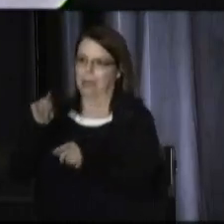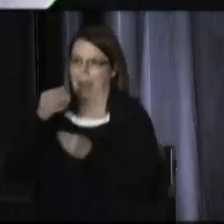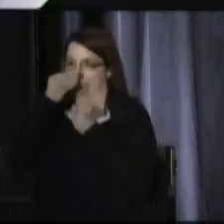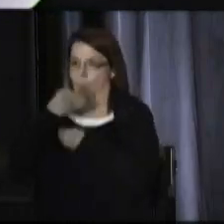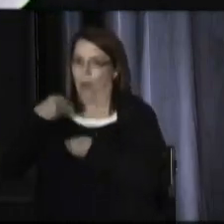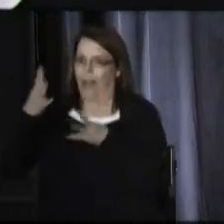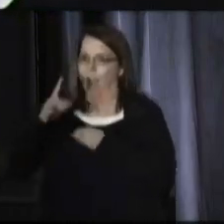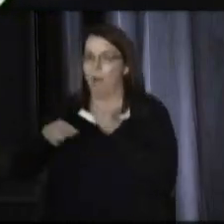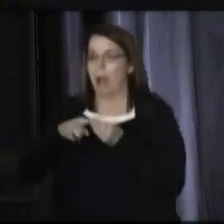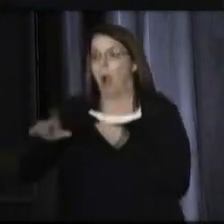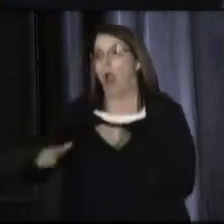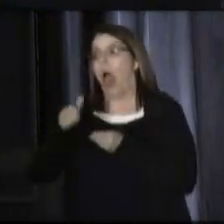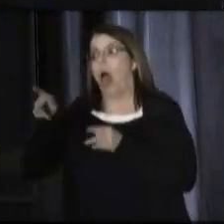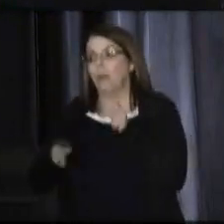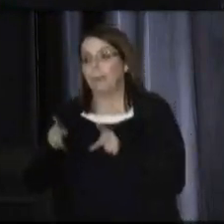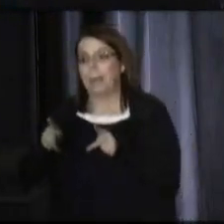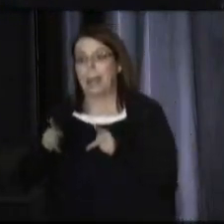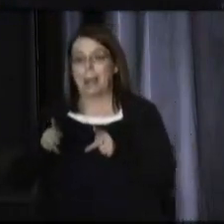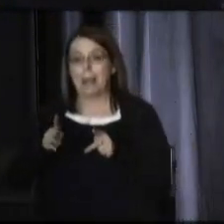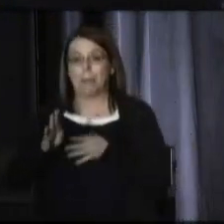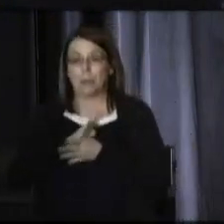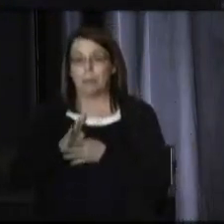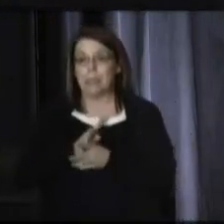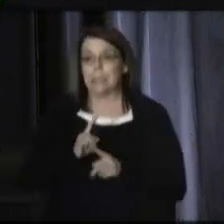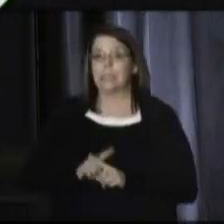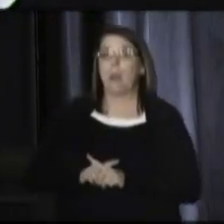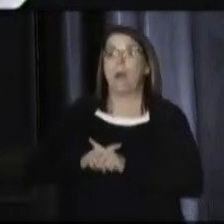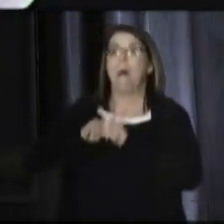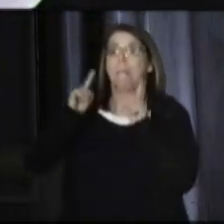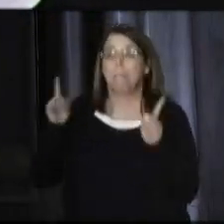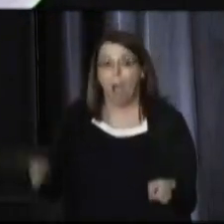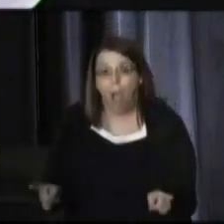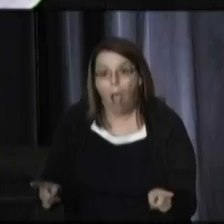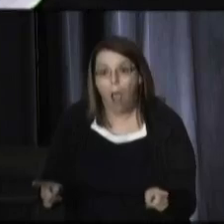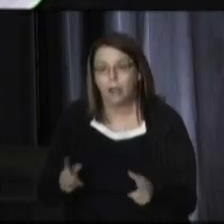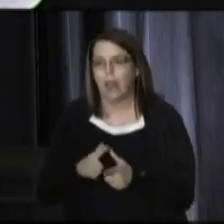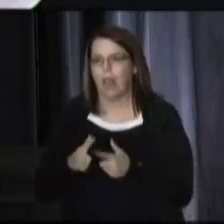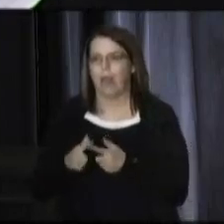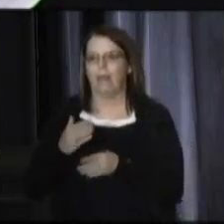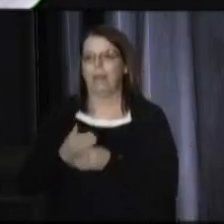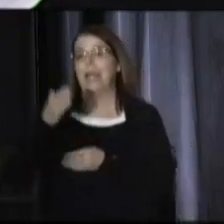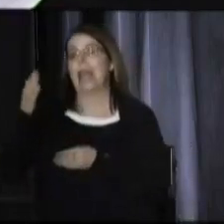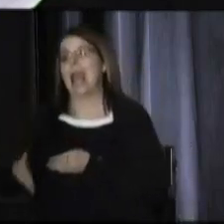cough up over and over, say, explain yourself. Shame